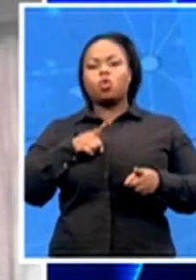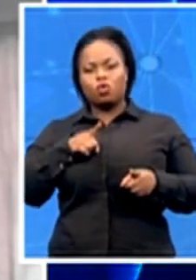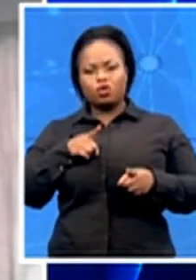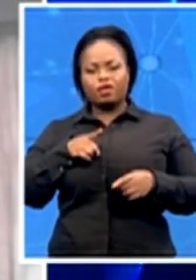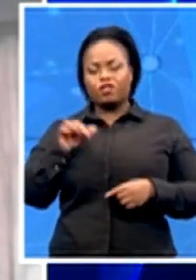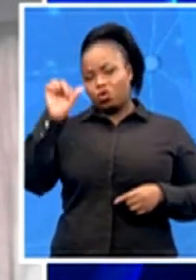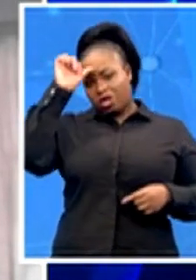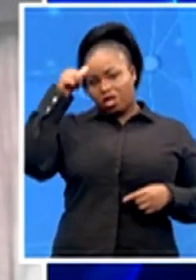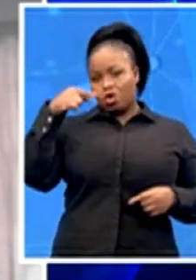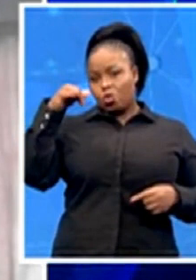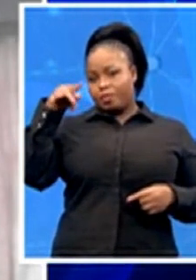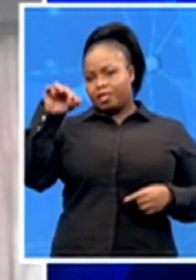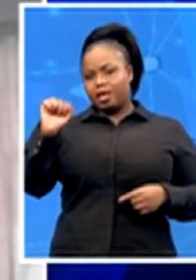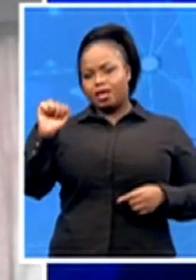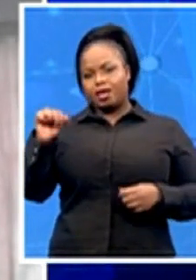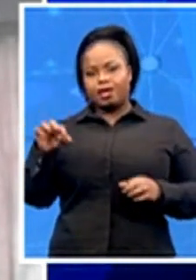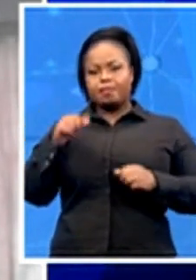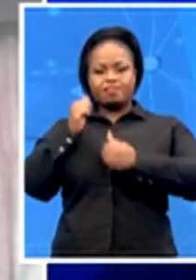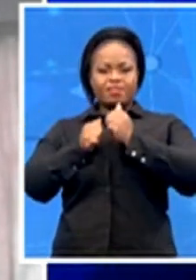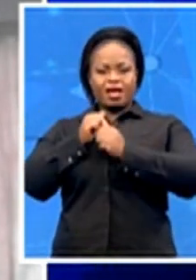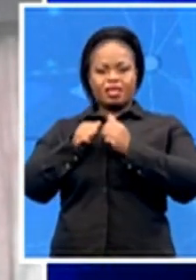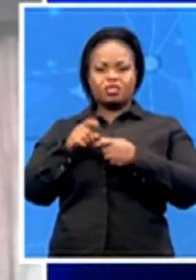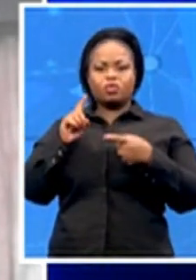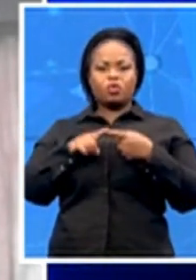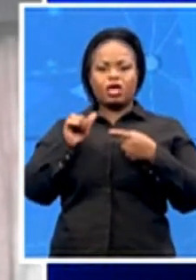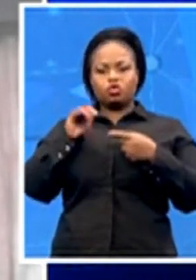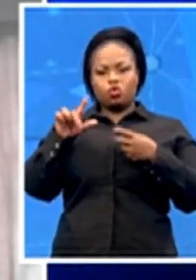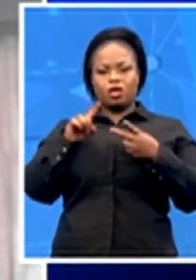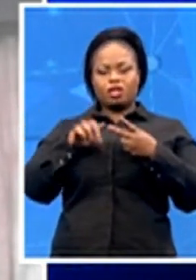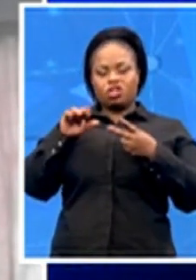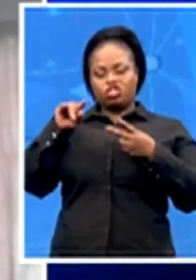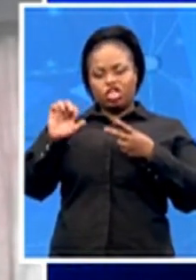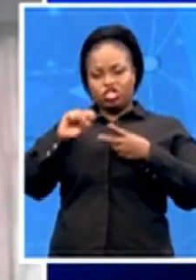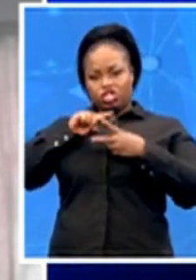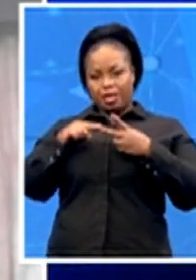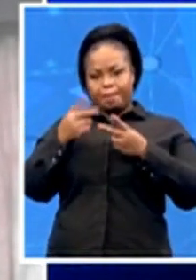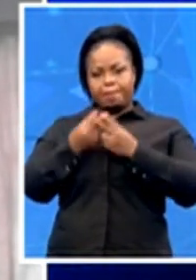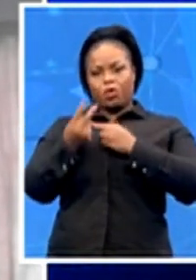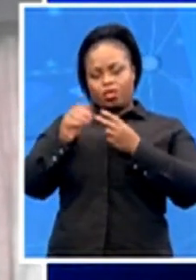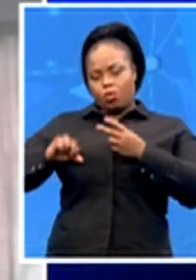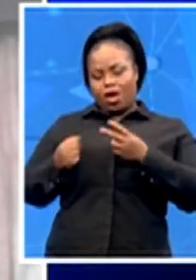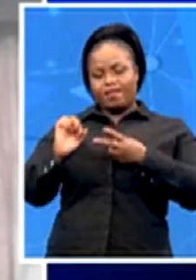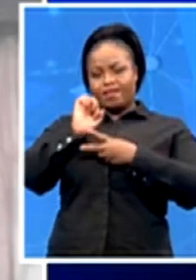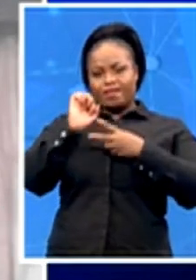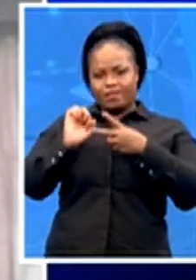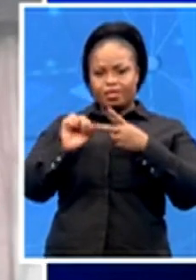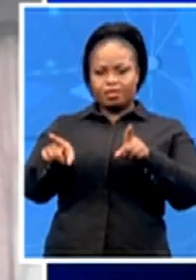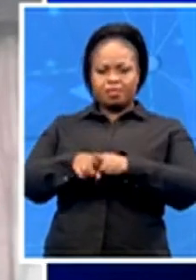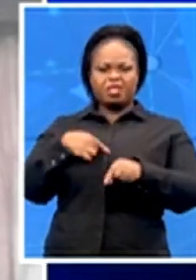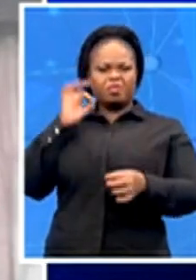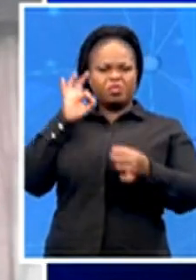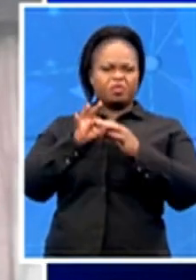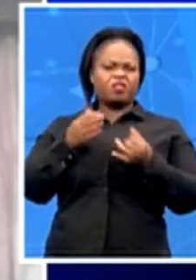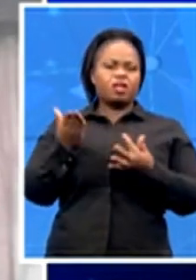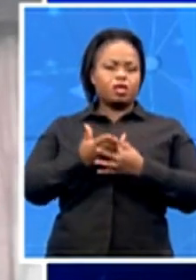Gupta brothers, as well as their wives, in relation to a particular case, which forms part of the Bloemfontein case, as